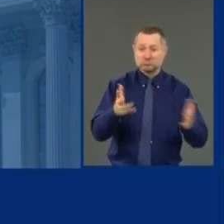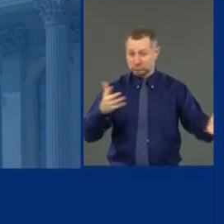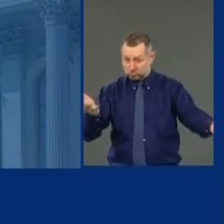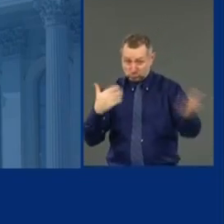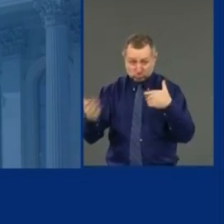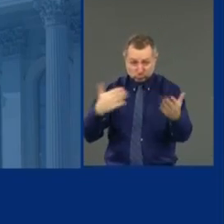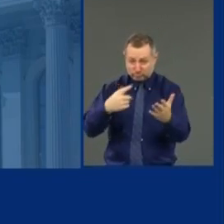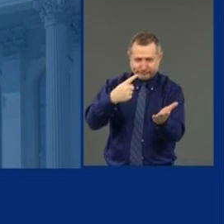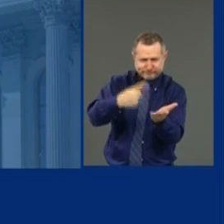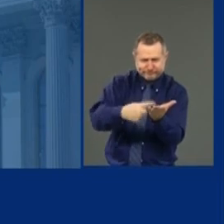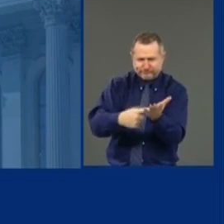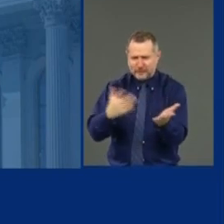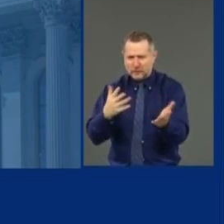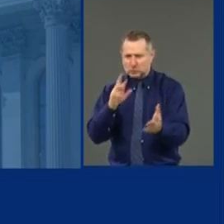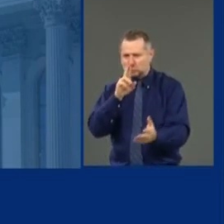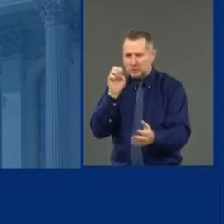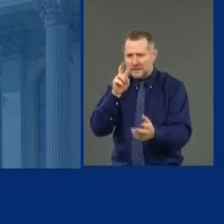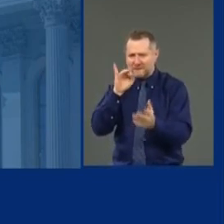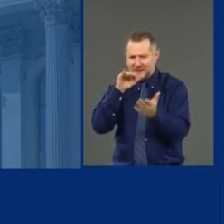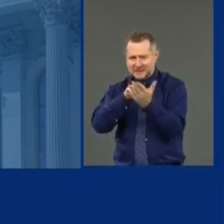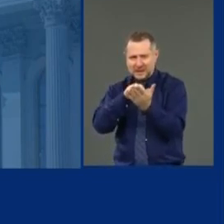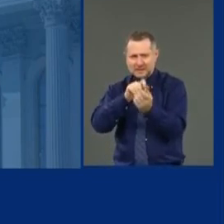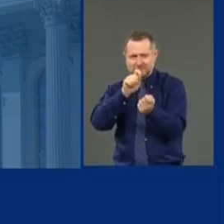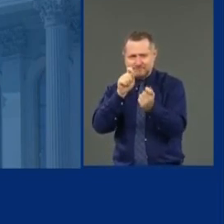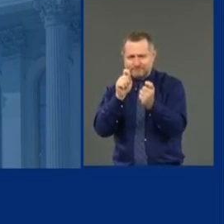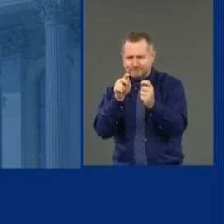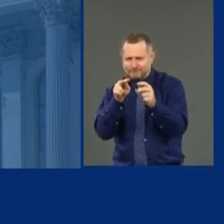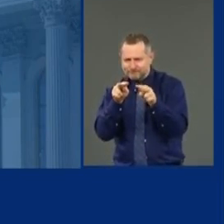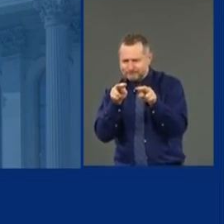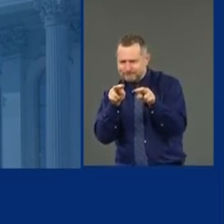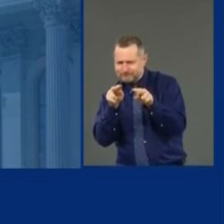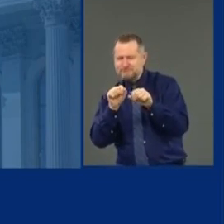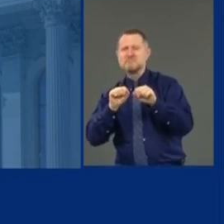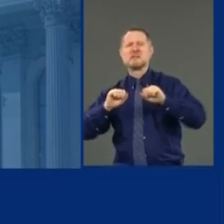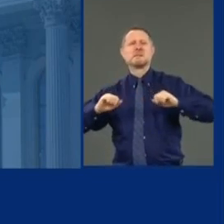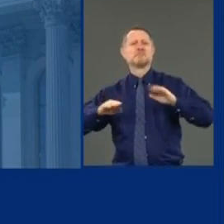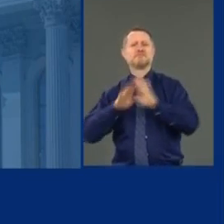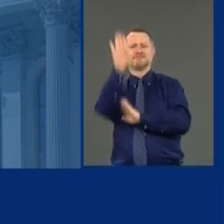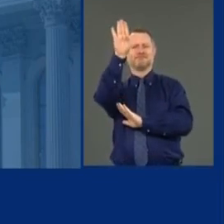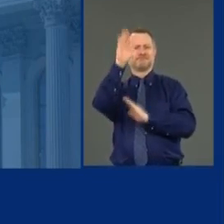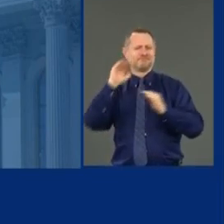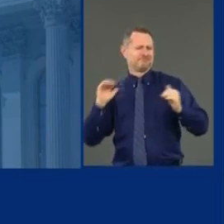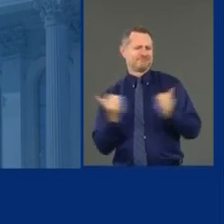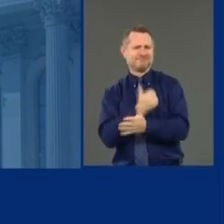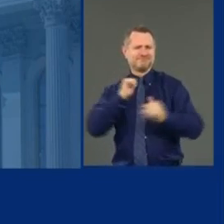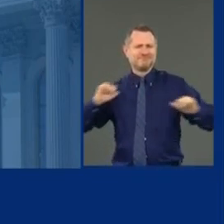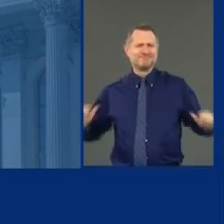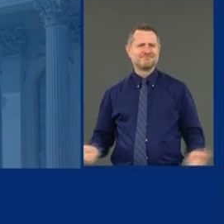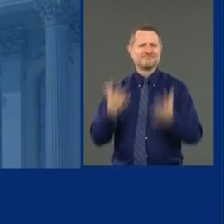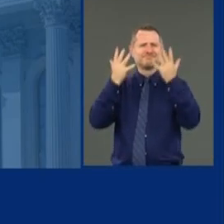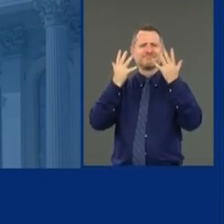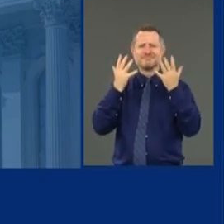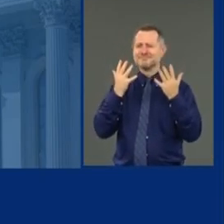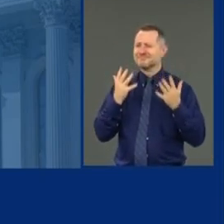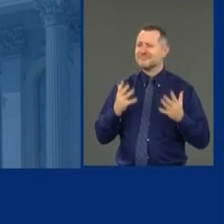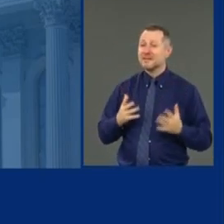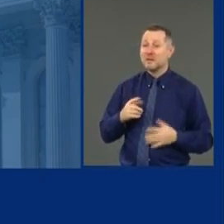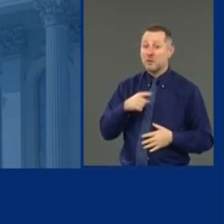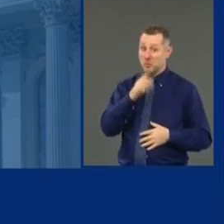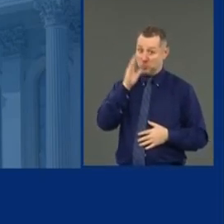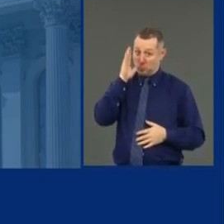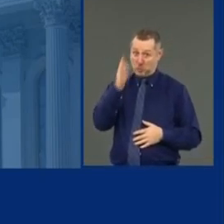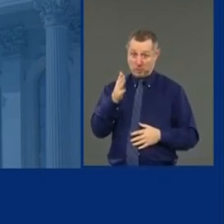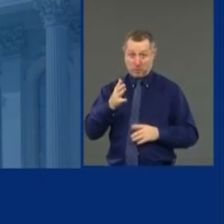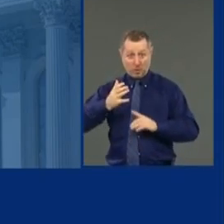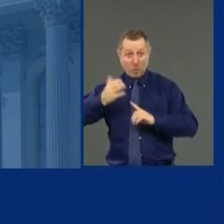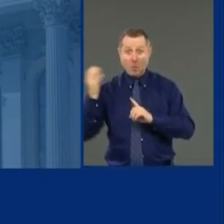the economy. I don't believe you just reopen the economy and it bounces back for everyone. I think it bounces